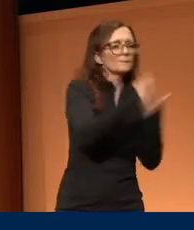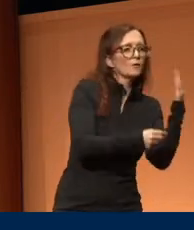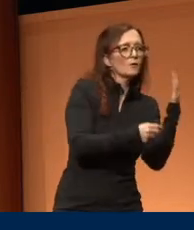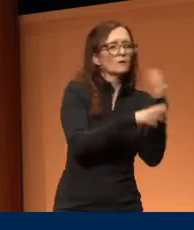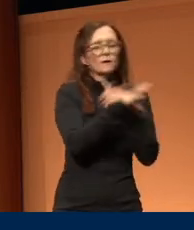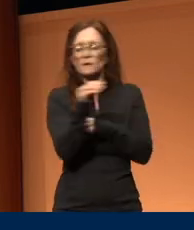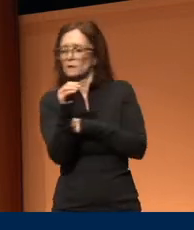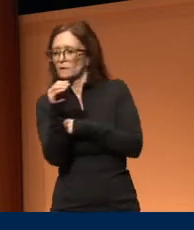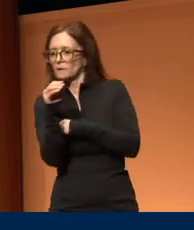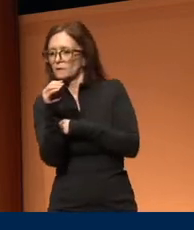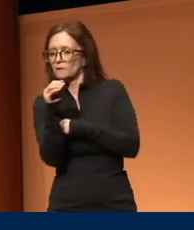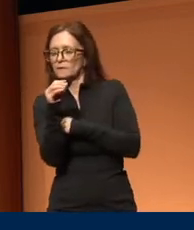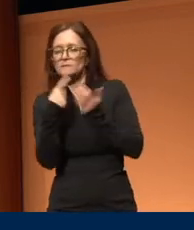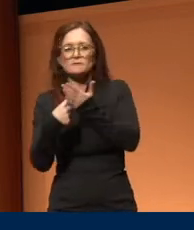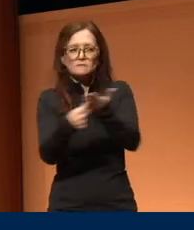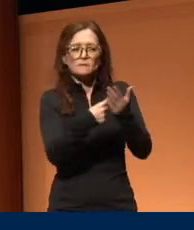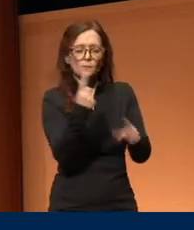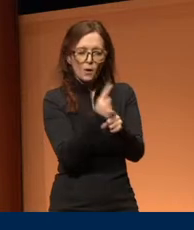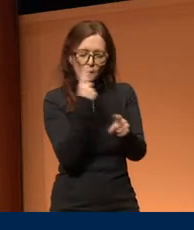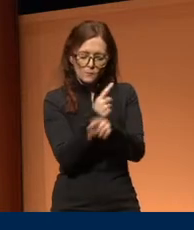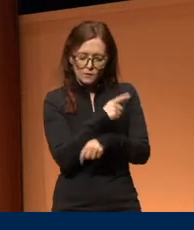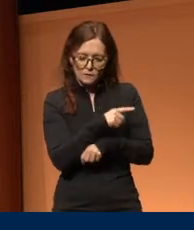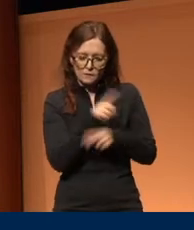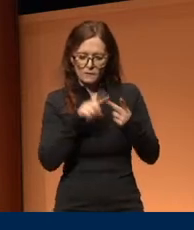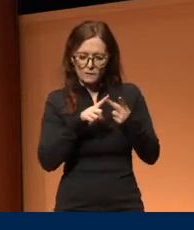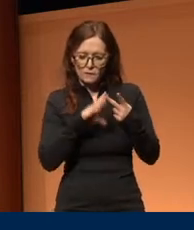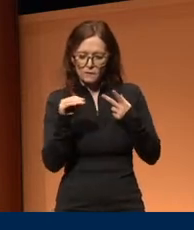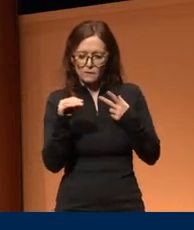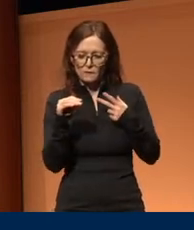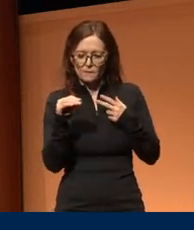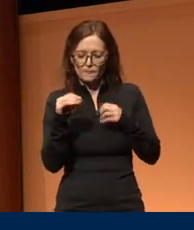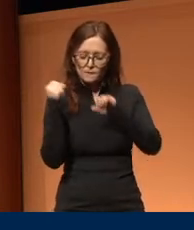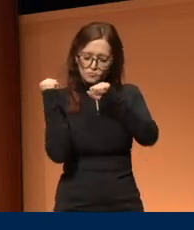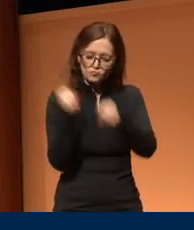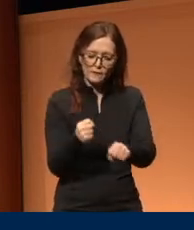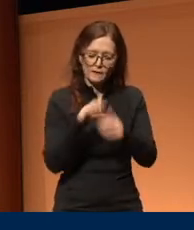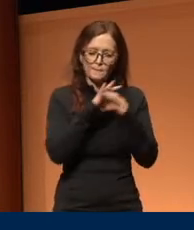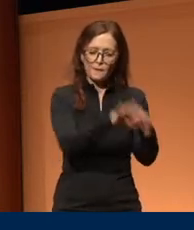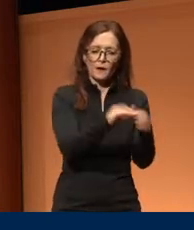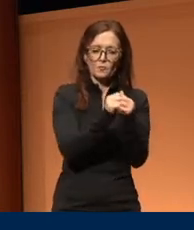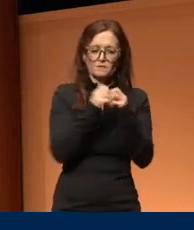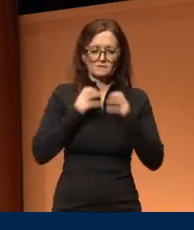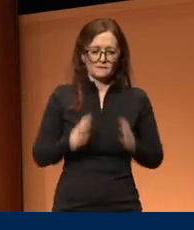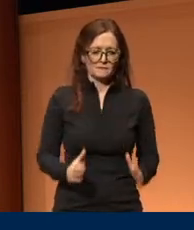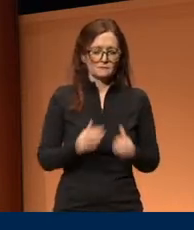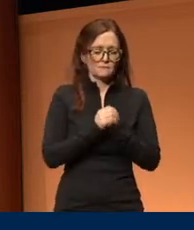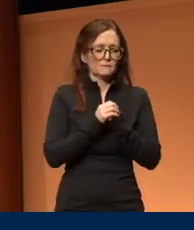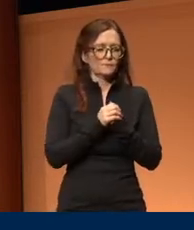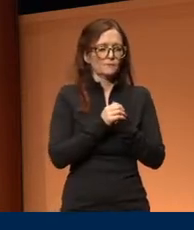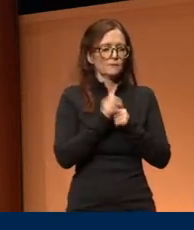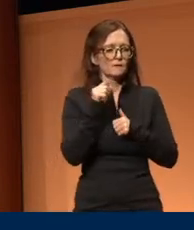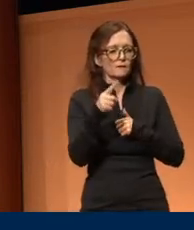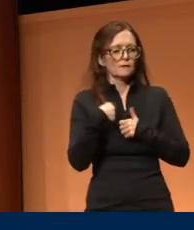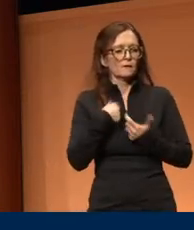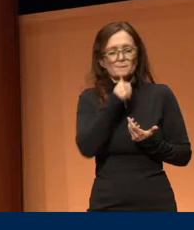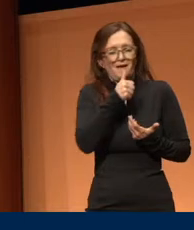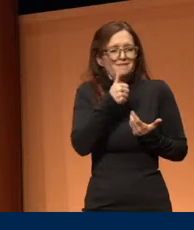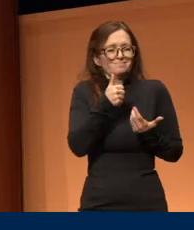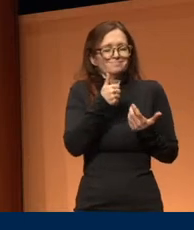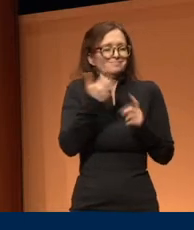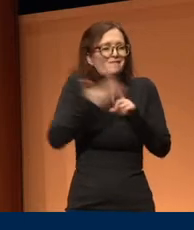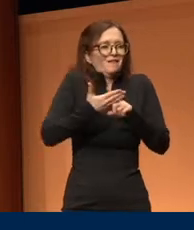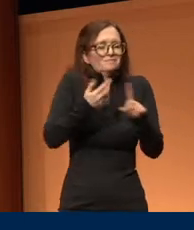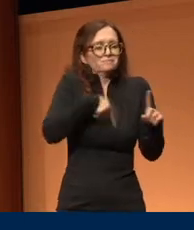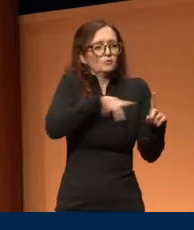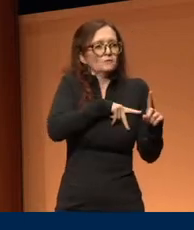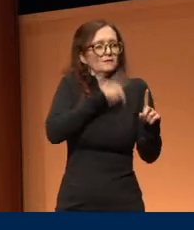epistemic properties of deliberation and strengthen the bonds among citizens. I'm not convinced personally that any